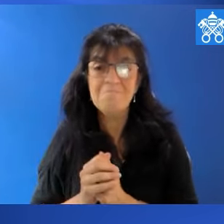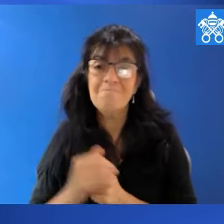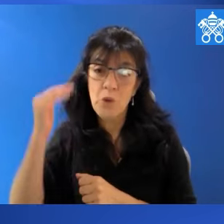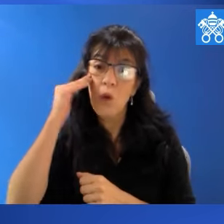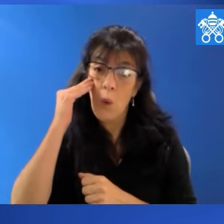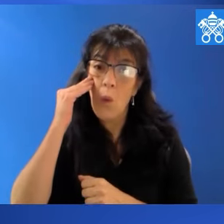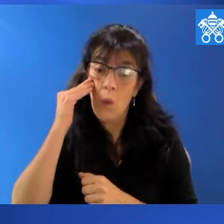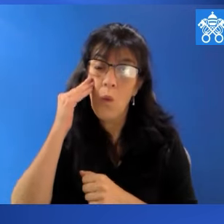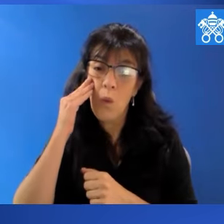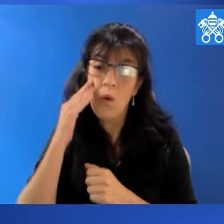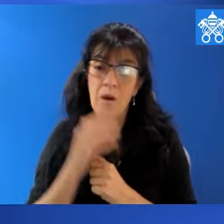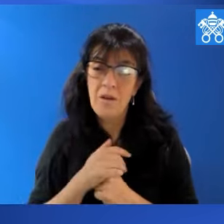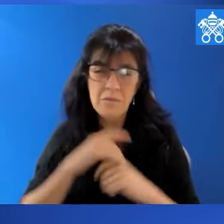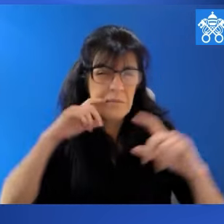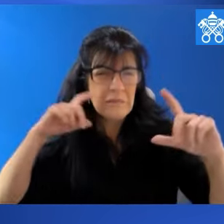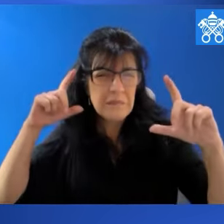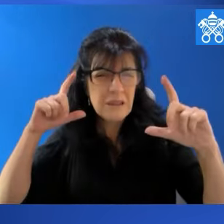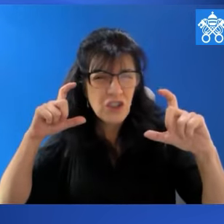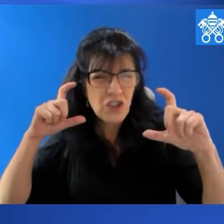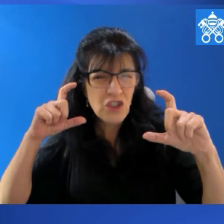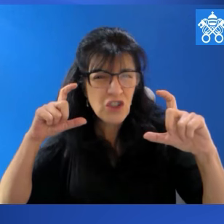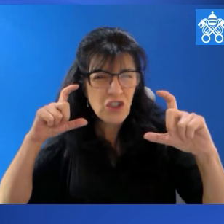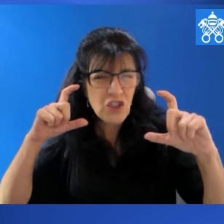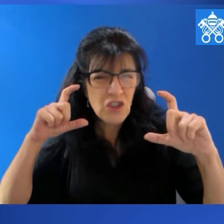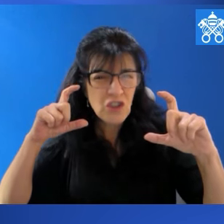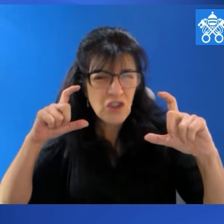We all know the photo